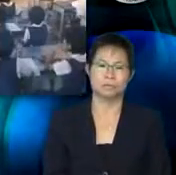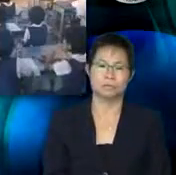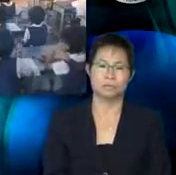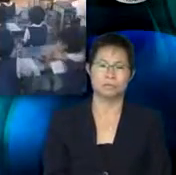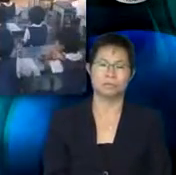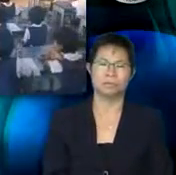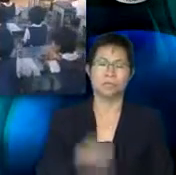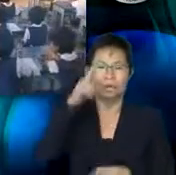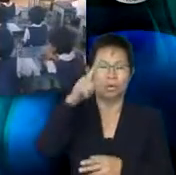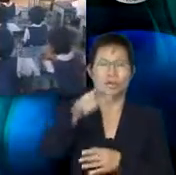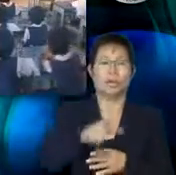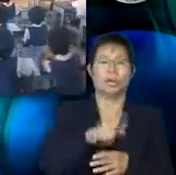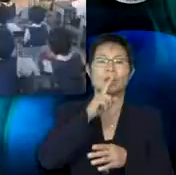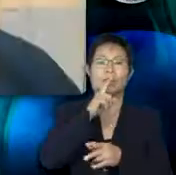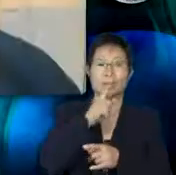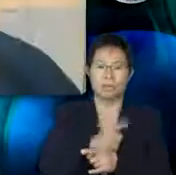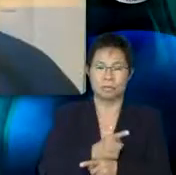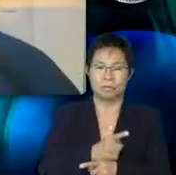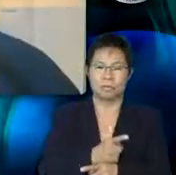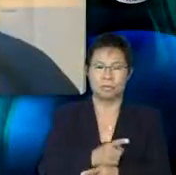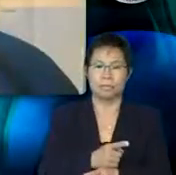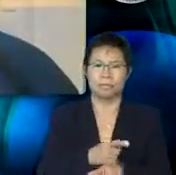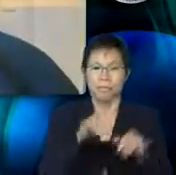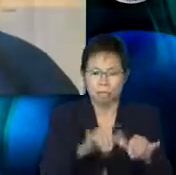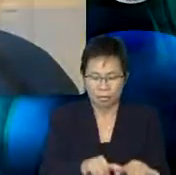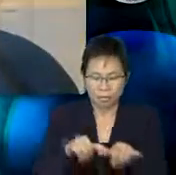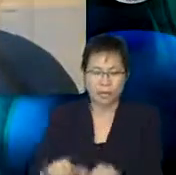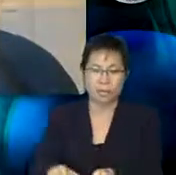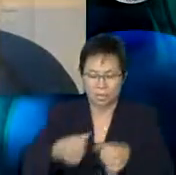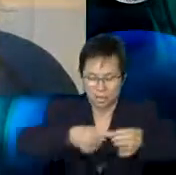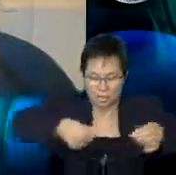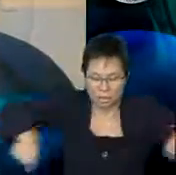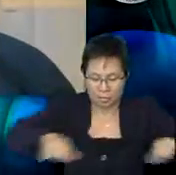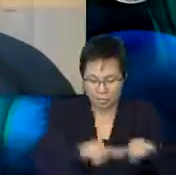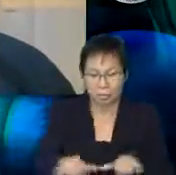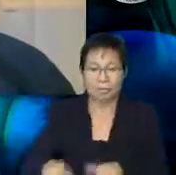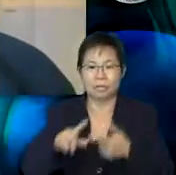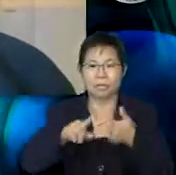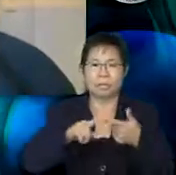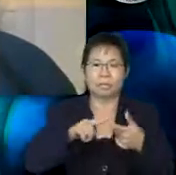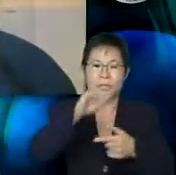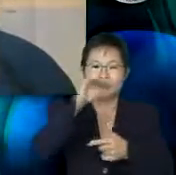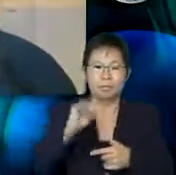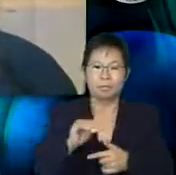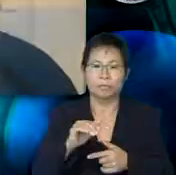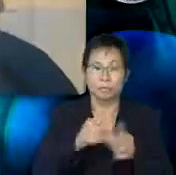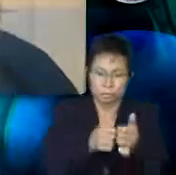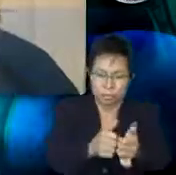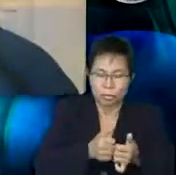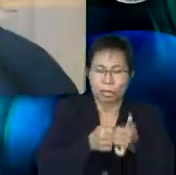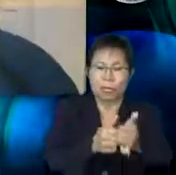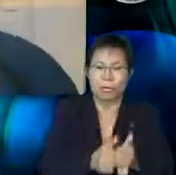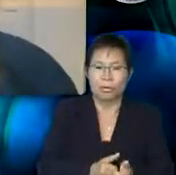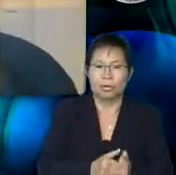What is this word first? Look at the first word, the associate word, see the word. Measuring tape. This one? Saw. This